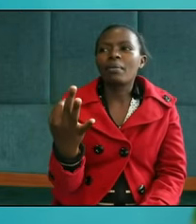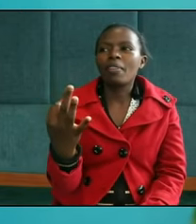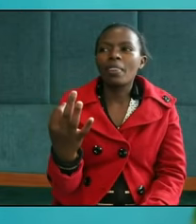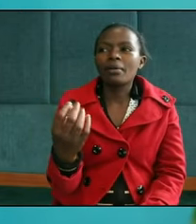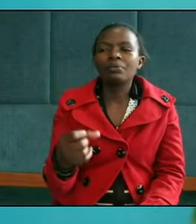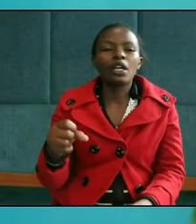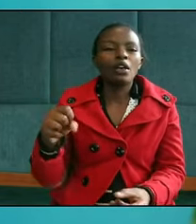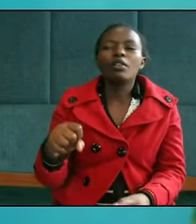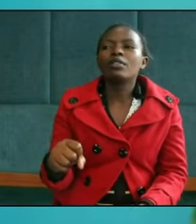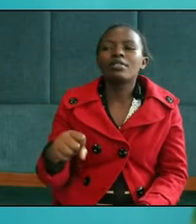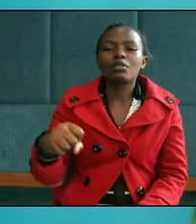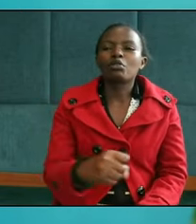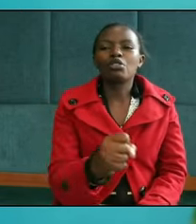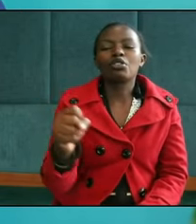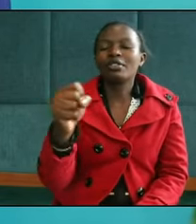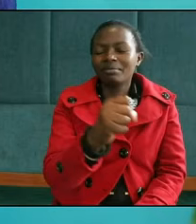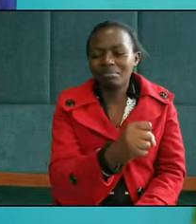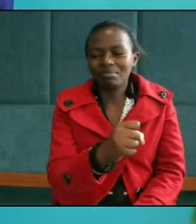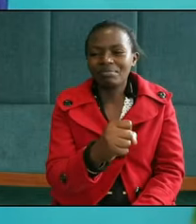Social Democratic Alliance members.